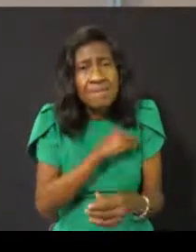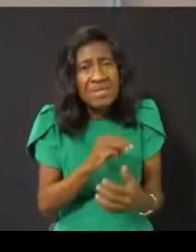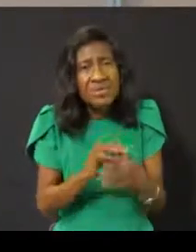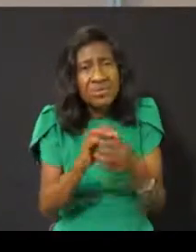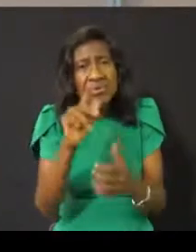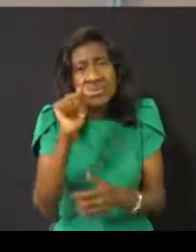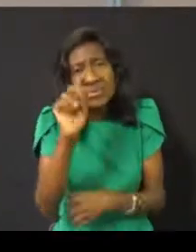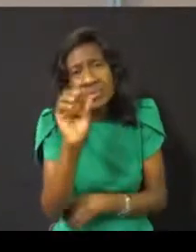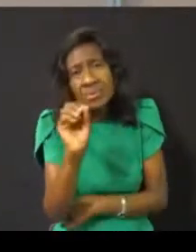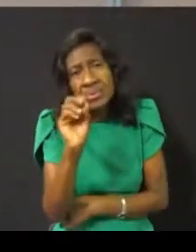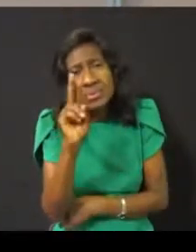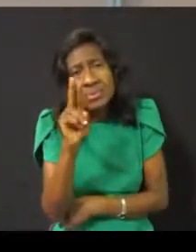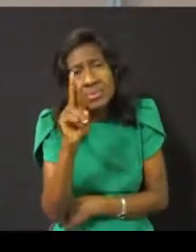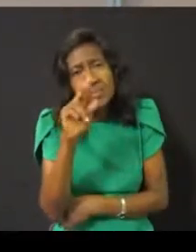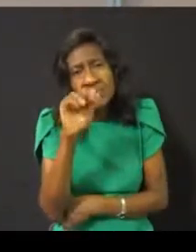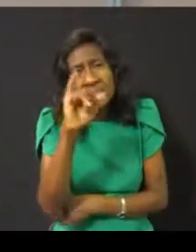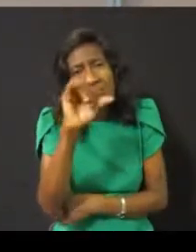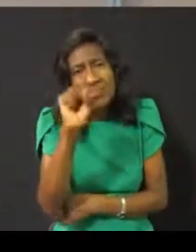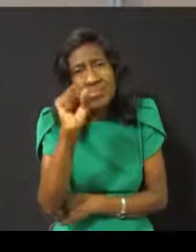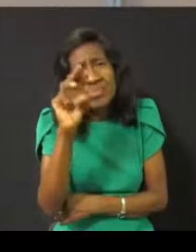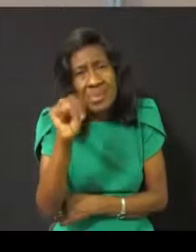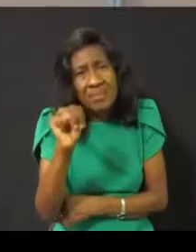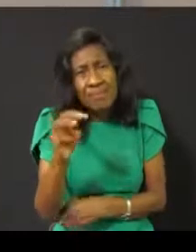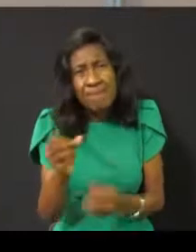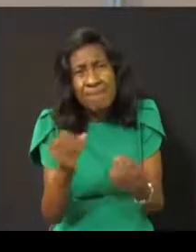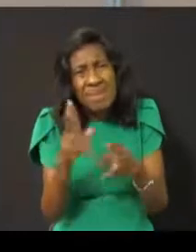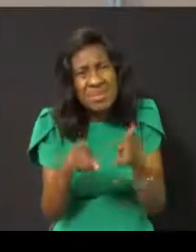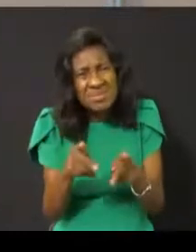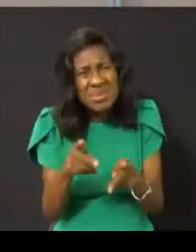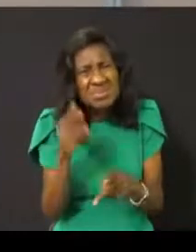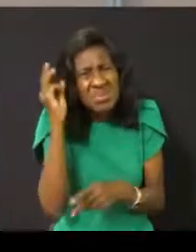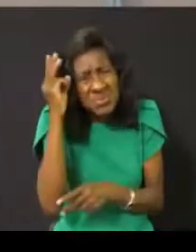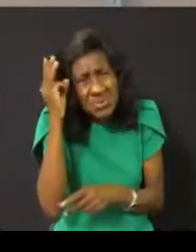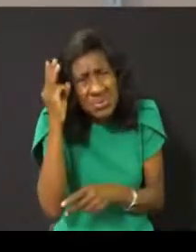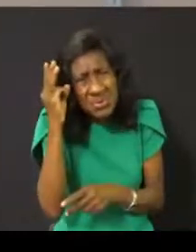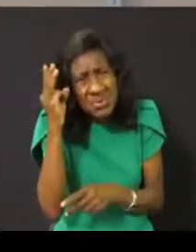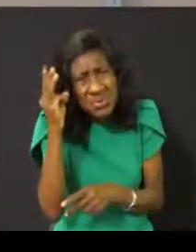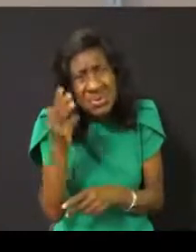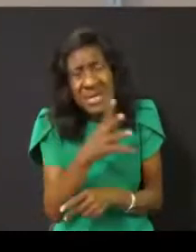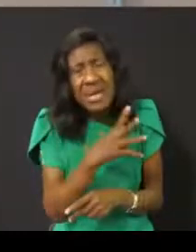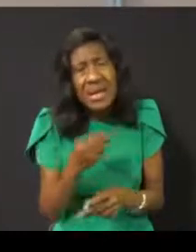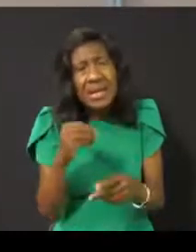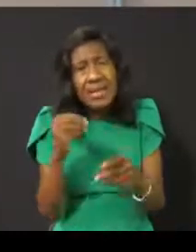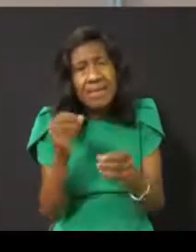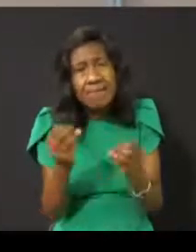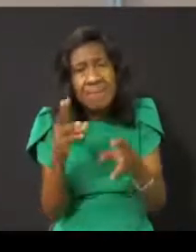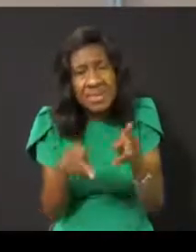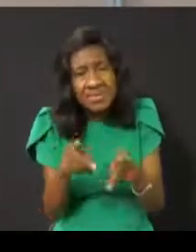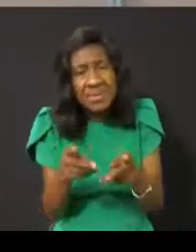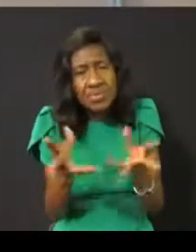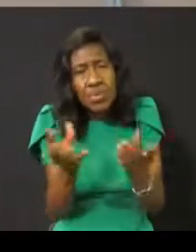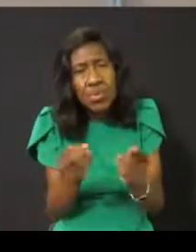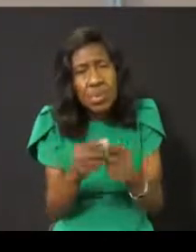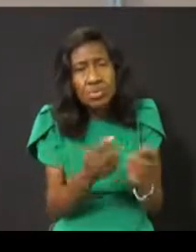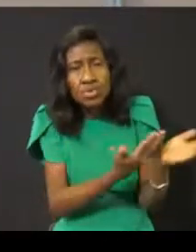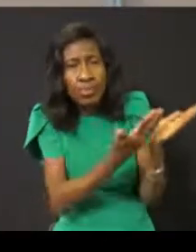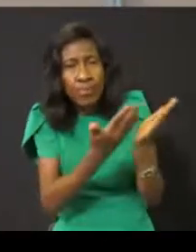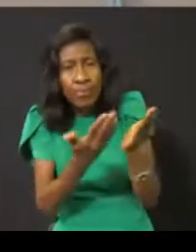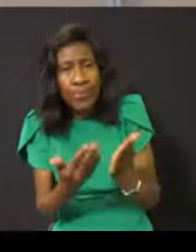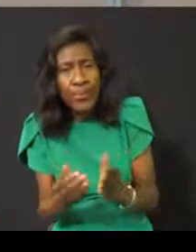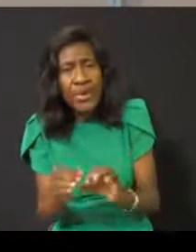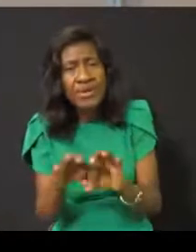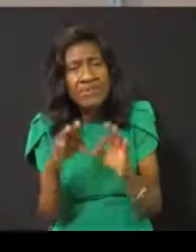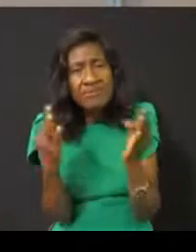of Tourism, that many stakeholders are concerned about the opportunity to bring their family. This is a family destination, as well